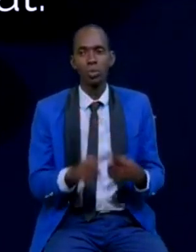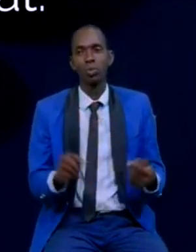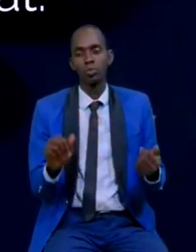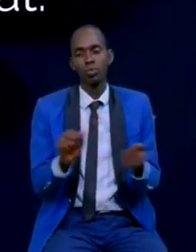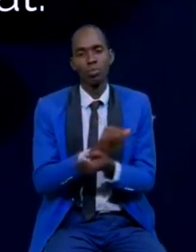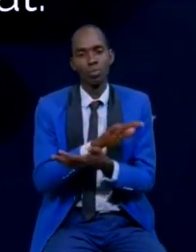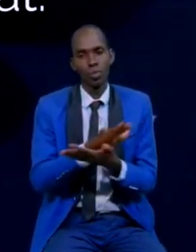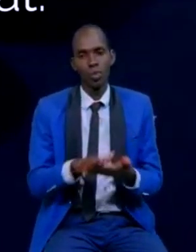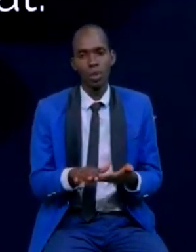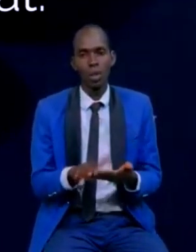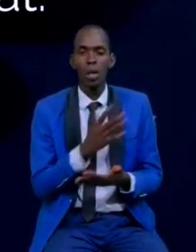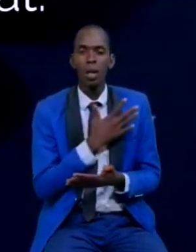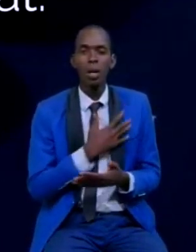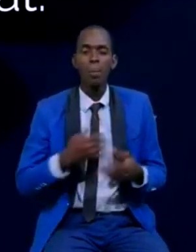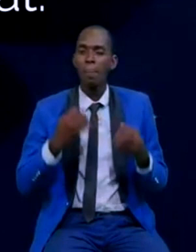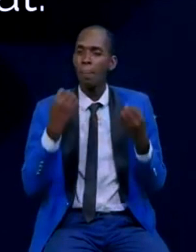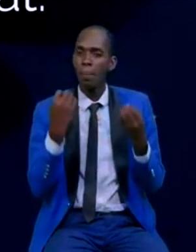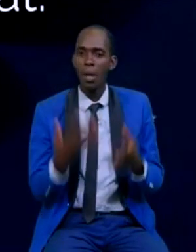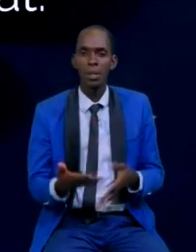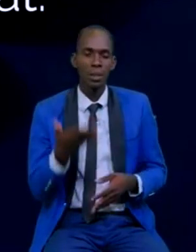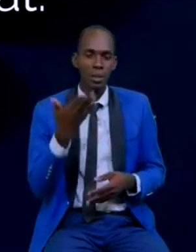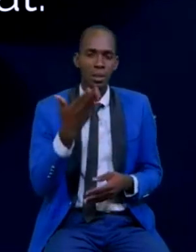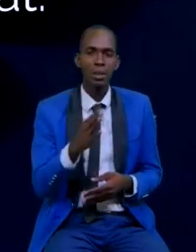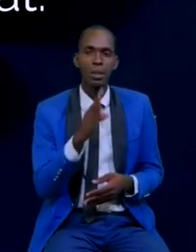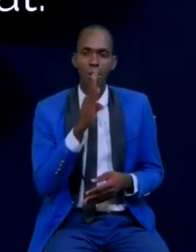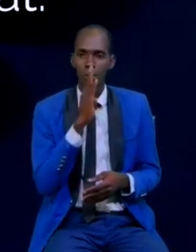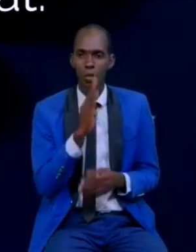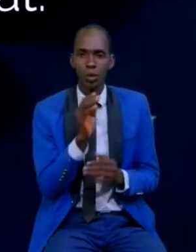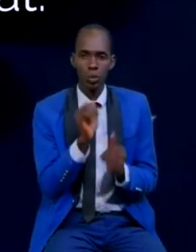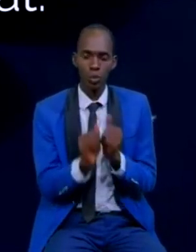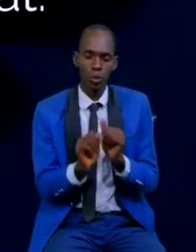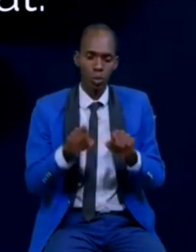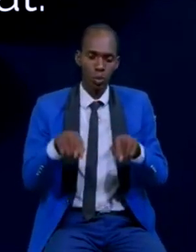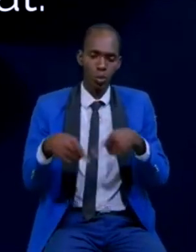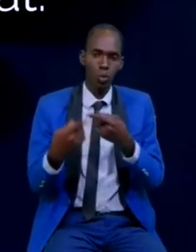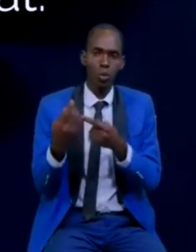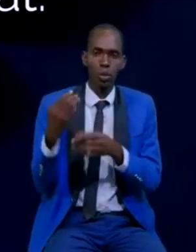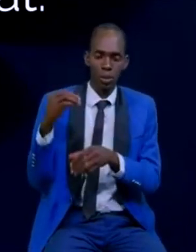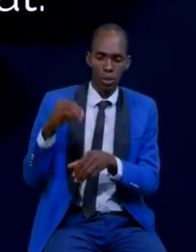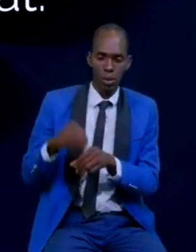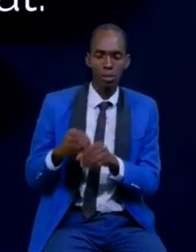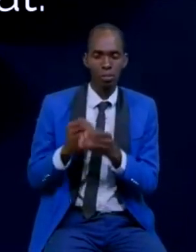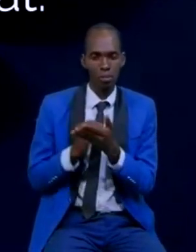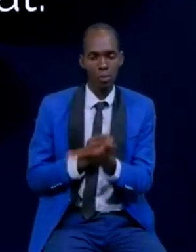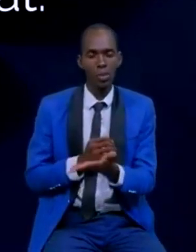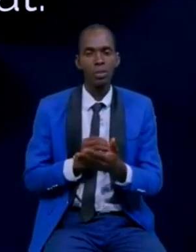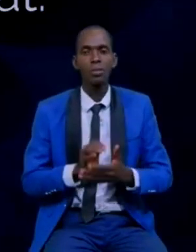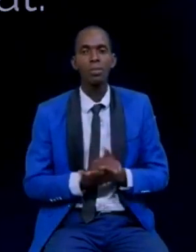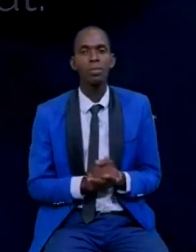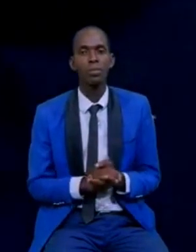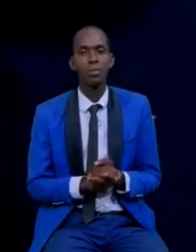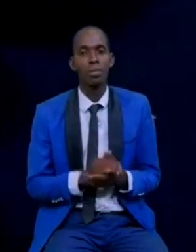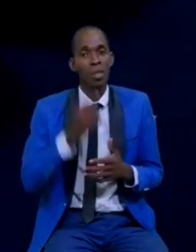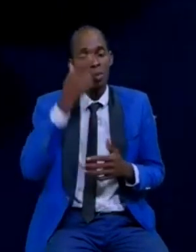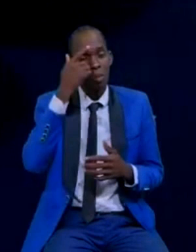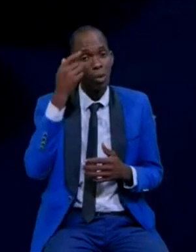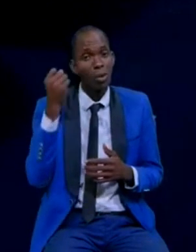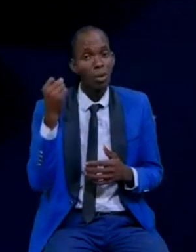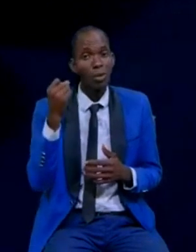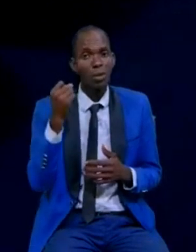destruction, and many there be which go in thereat.